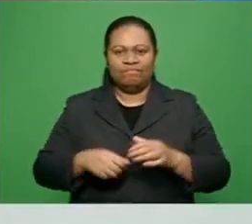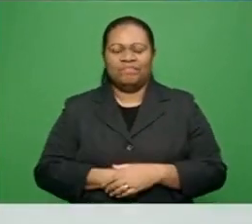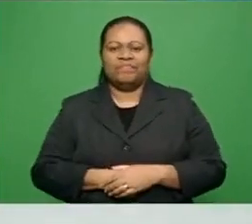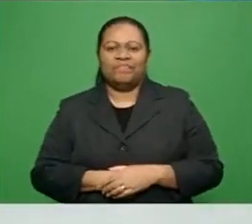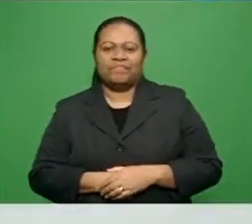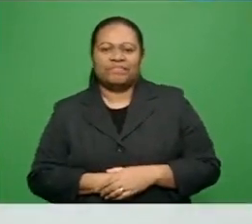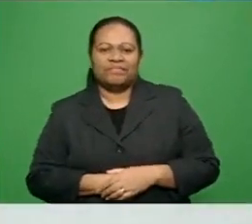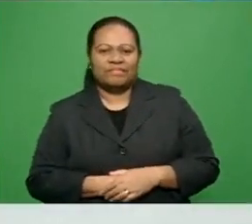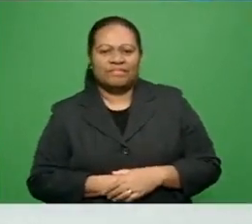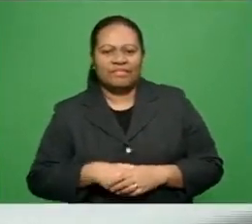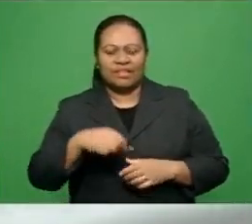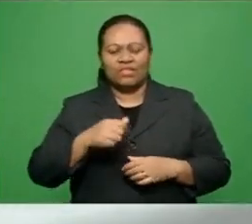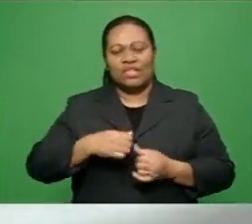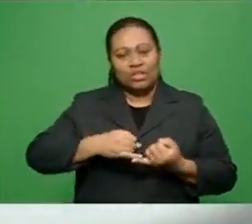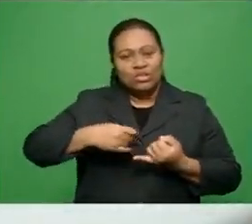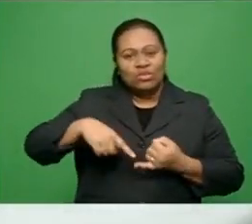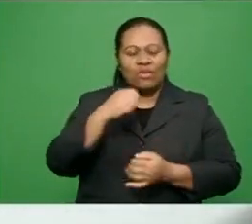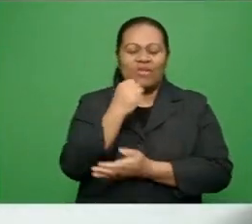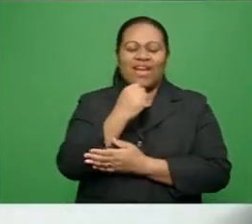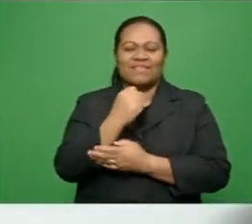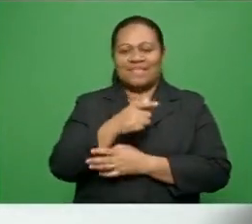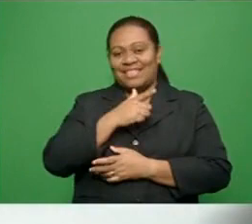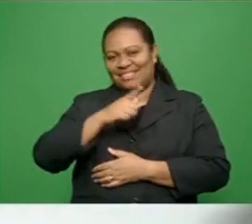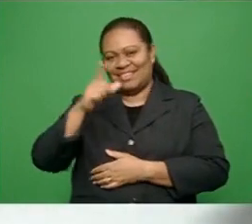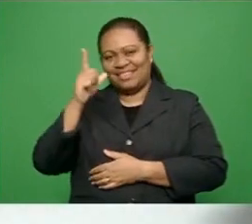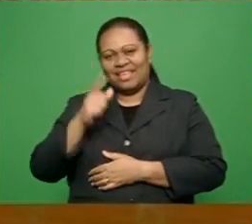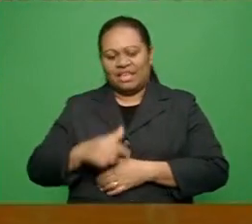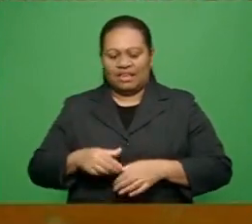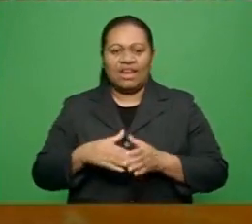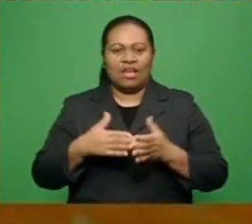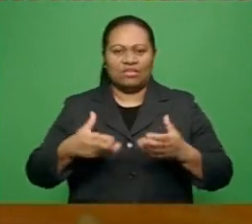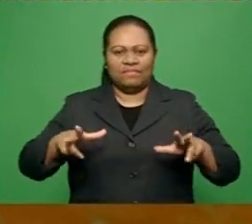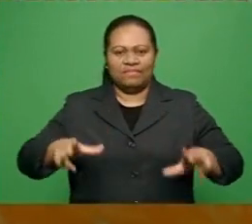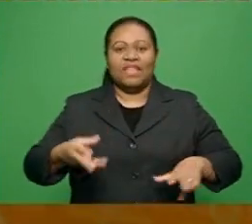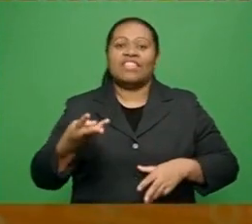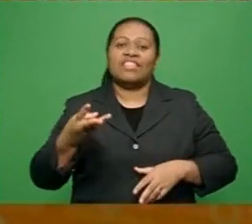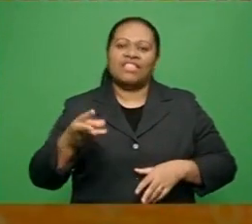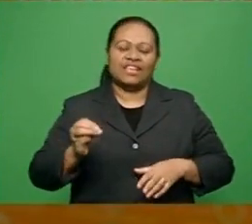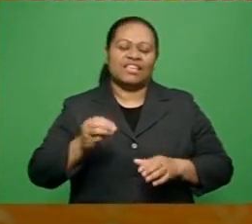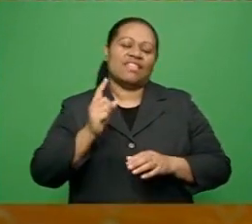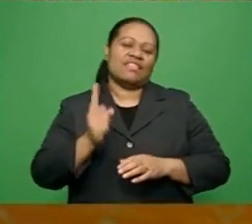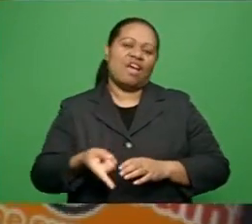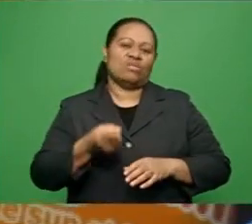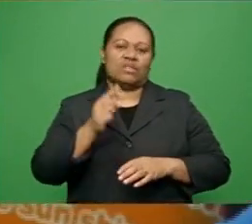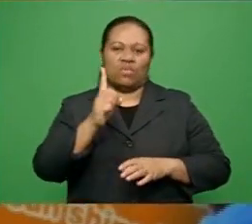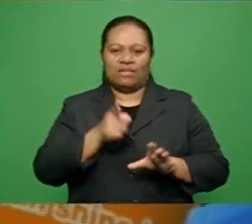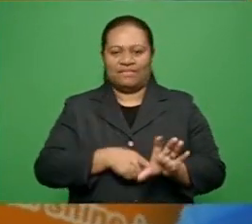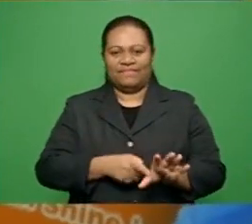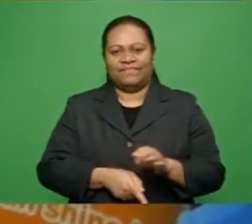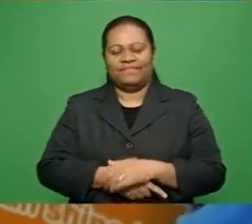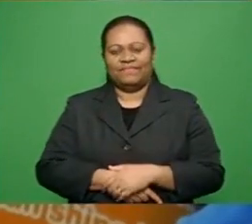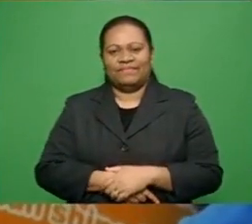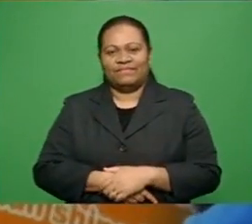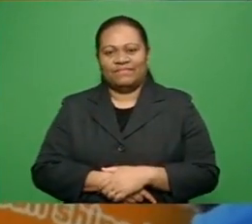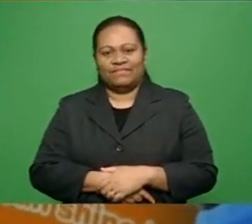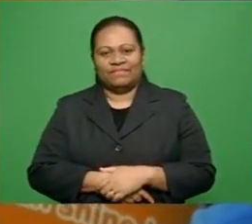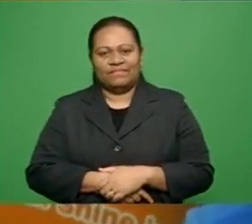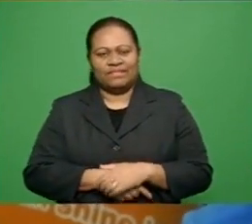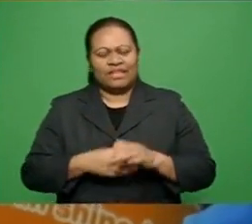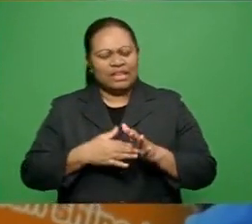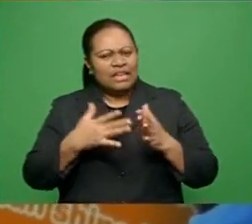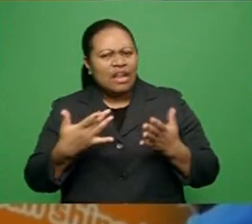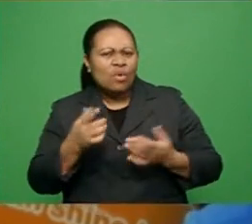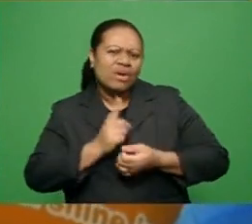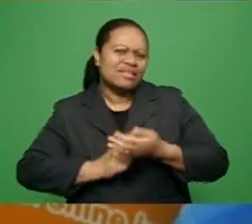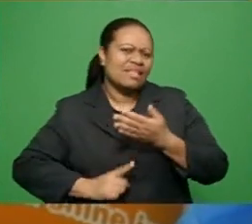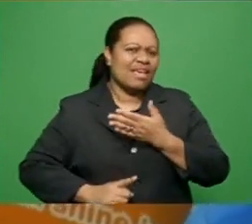putting pen to paper with Suva Rugby yesterday. The deal is worth $30,000 a year. Despite the current economic